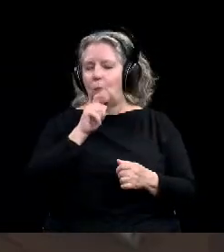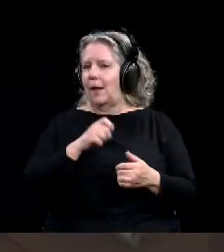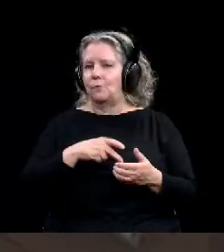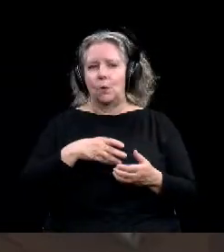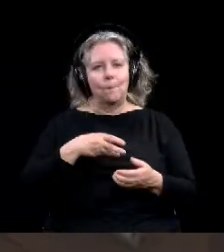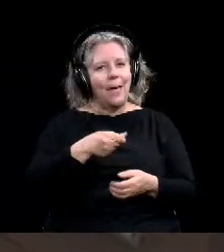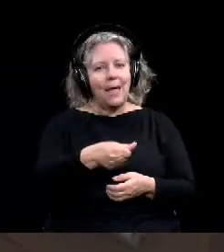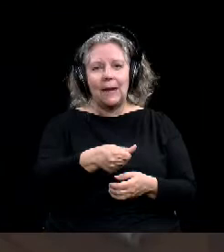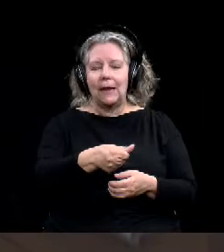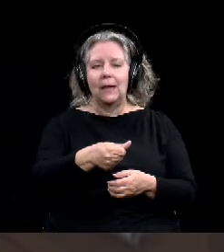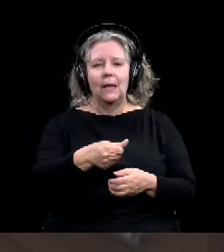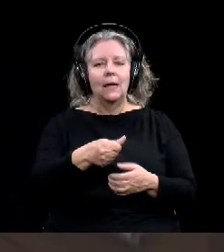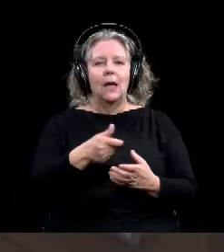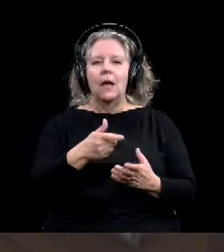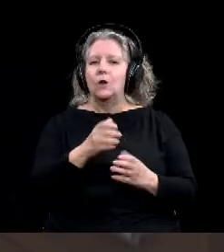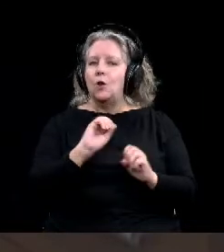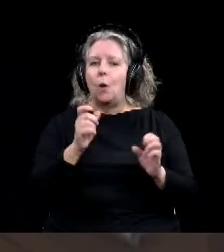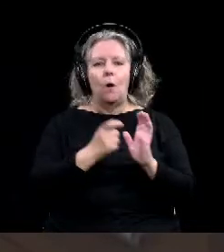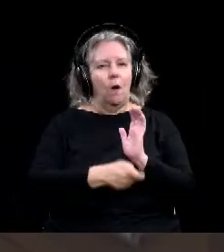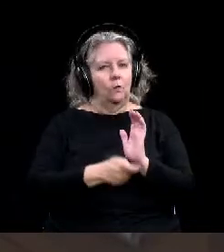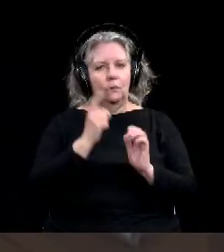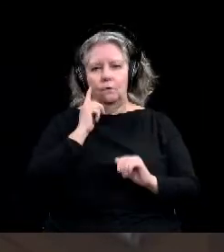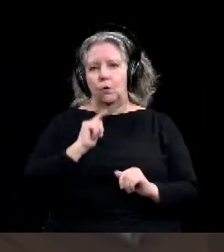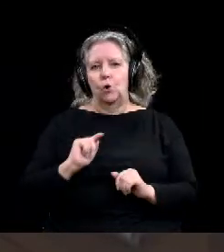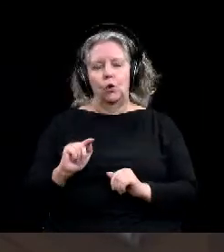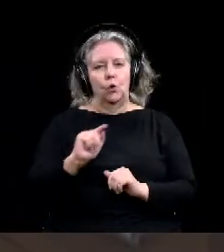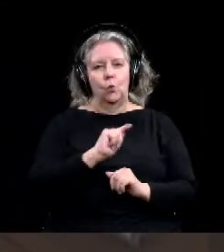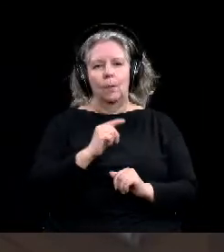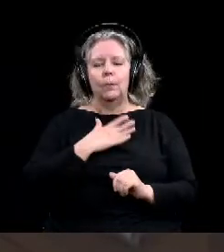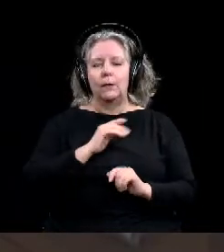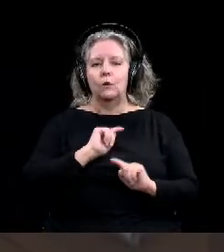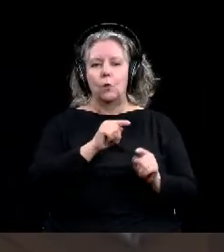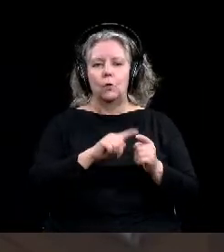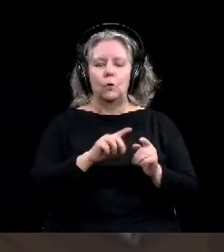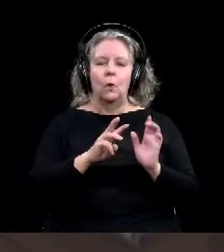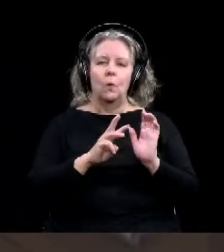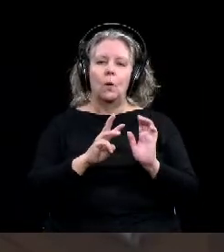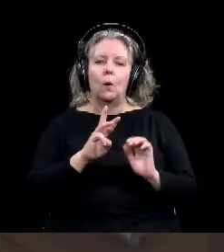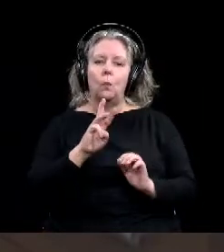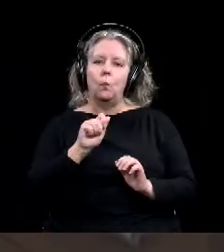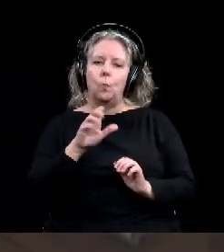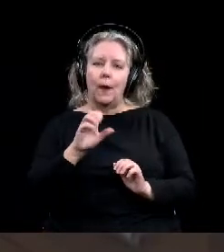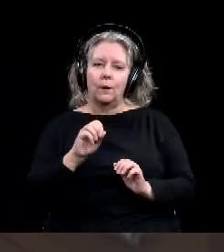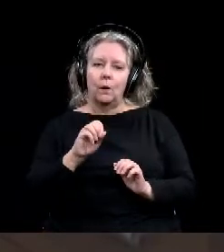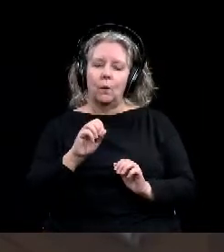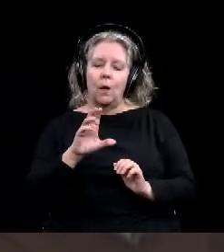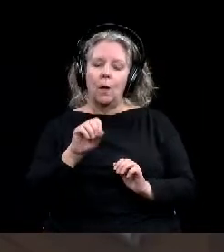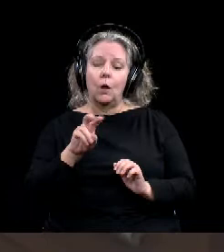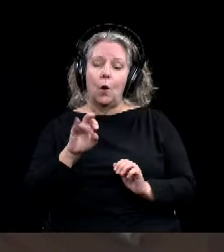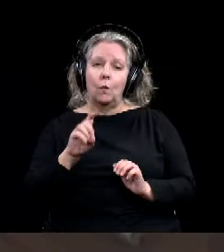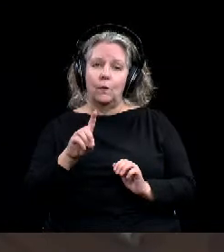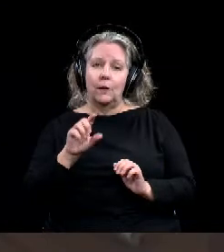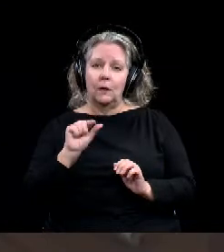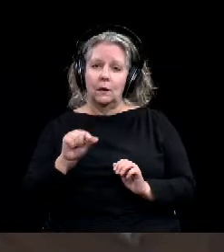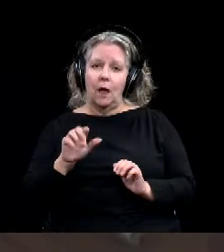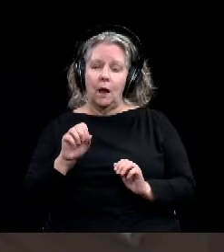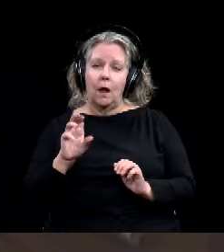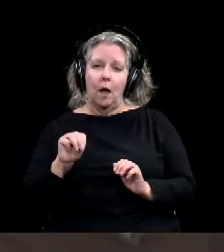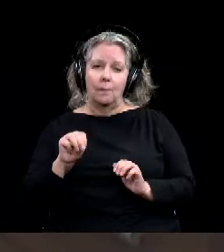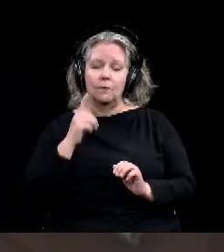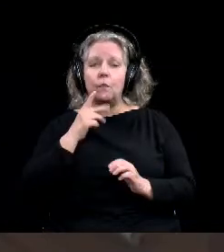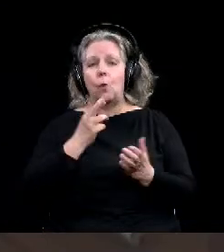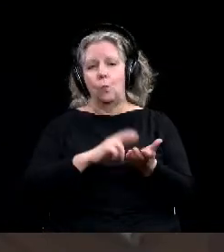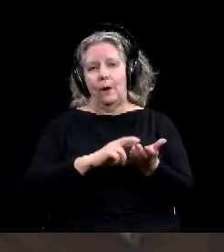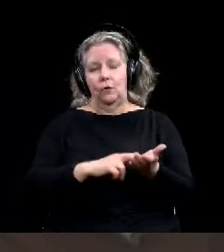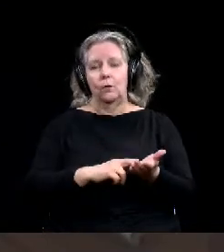covidwaco.com to register. As I've said in the past, we continue to enter into a more hopeful stage of this journey we're